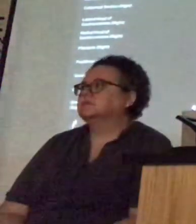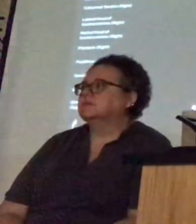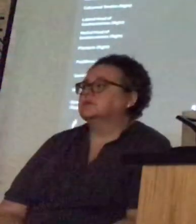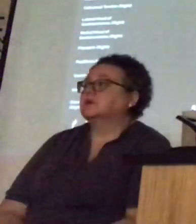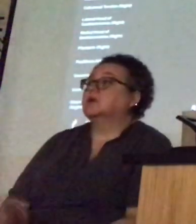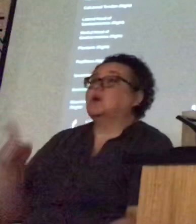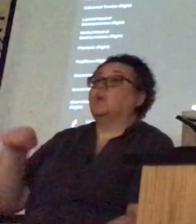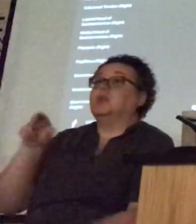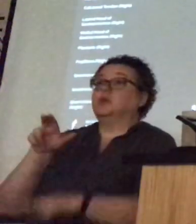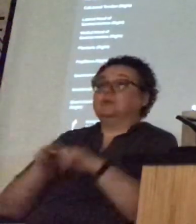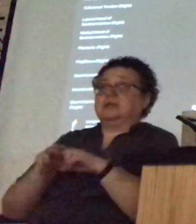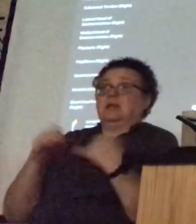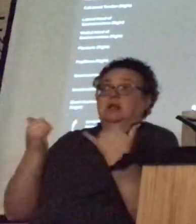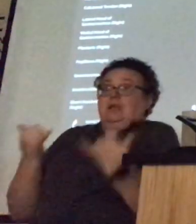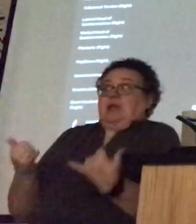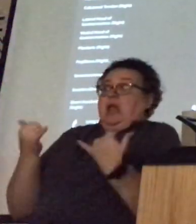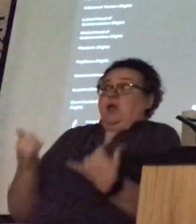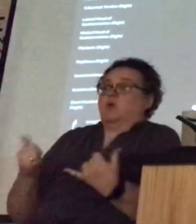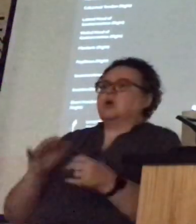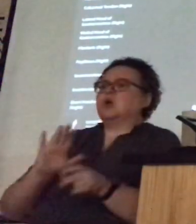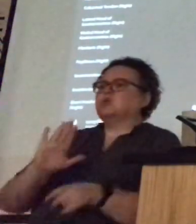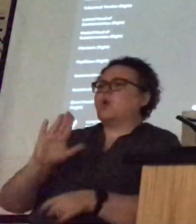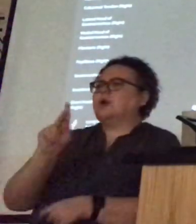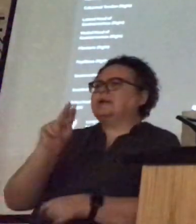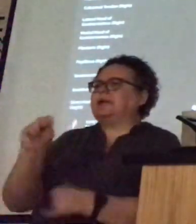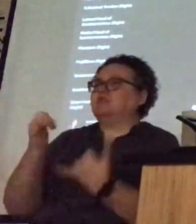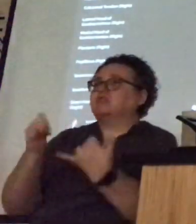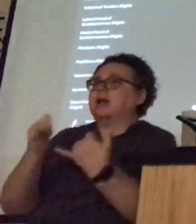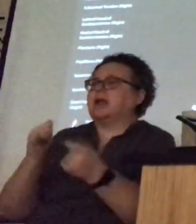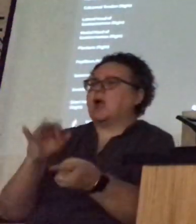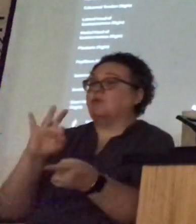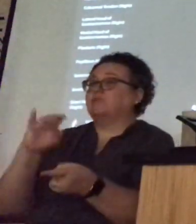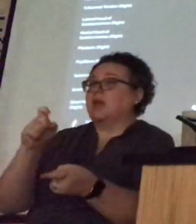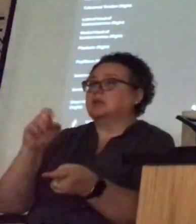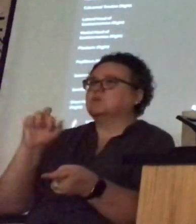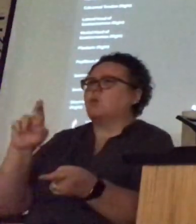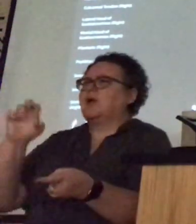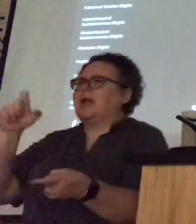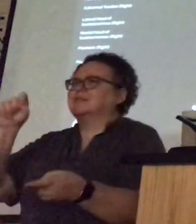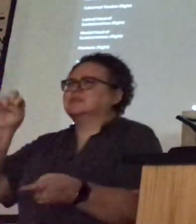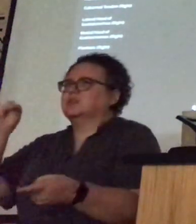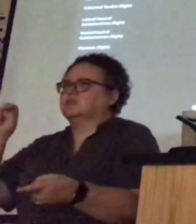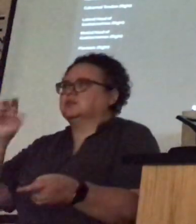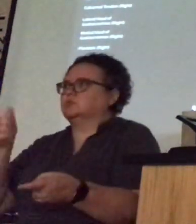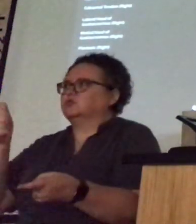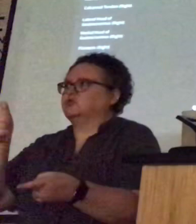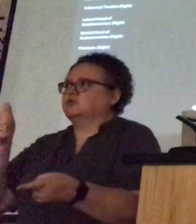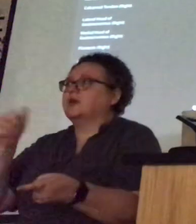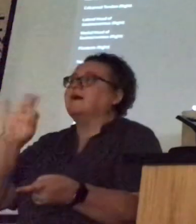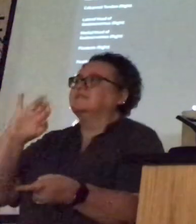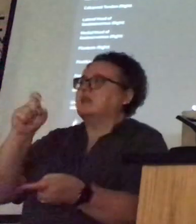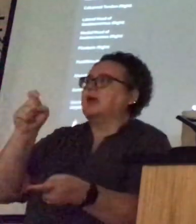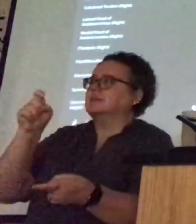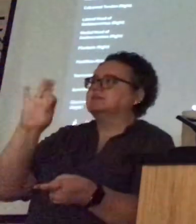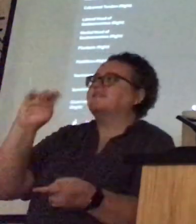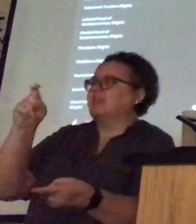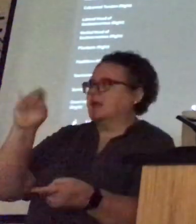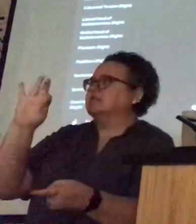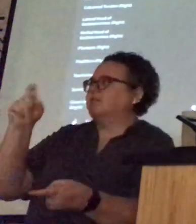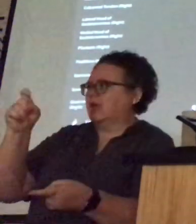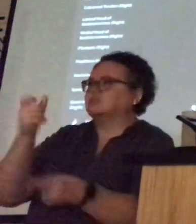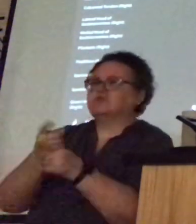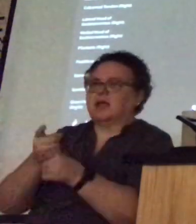When you're seated, like you are now, is your knee flexed or extended? It's flexed when you're seated.